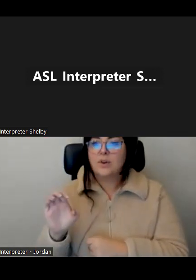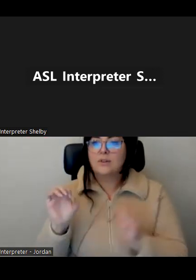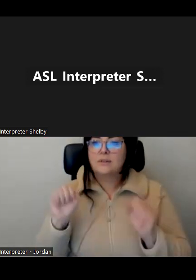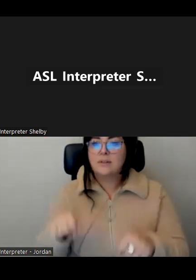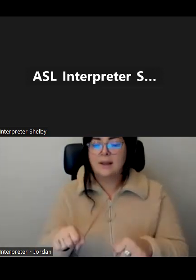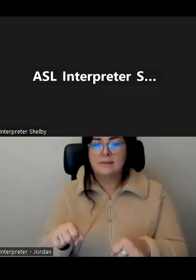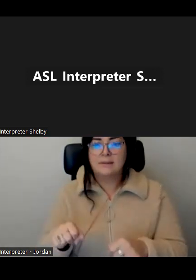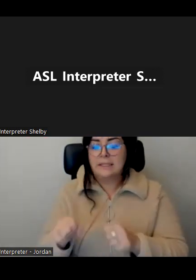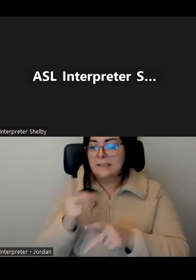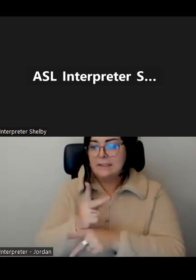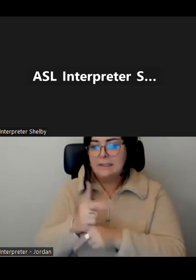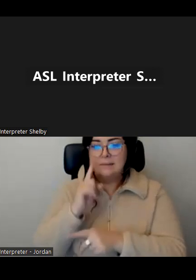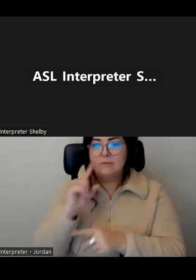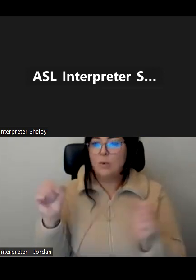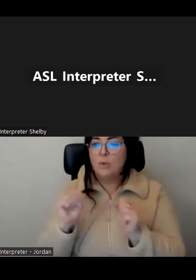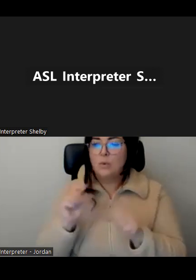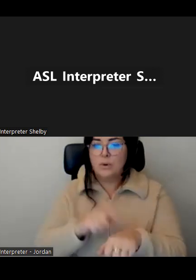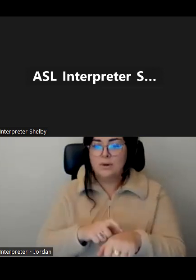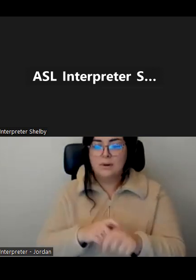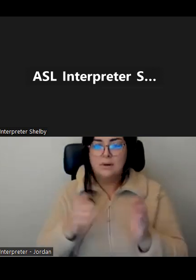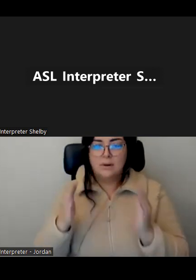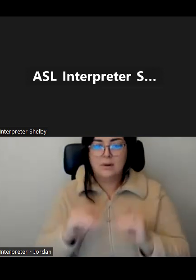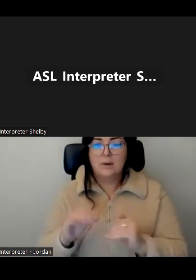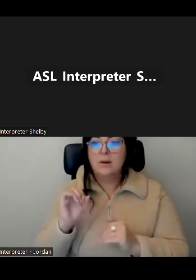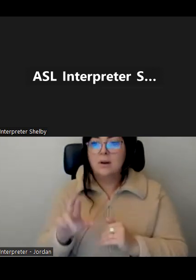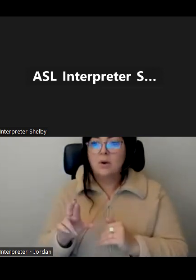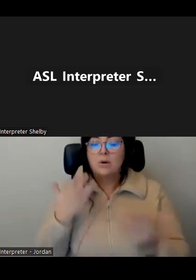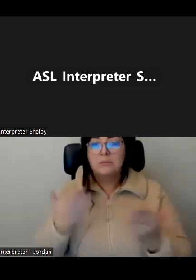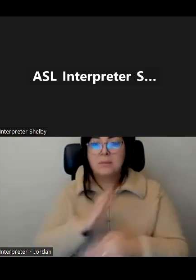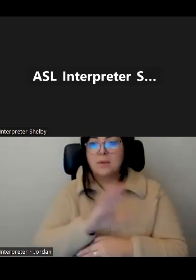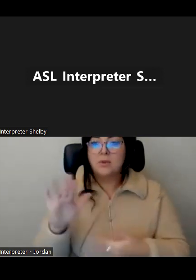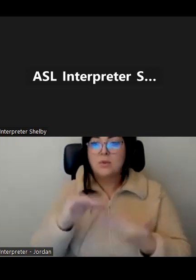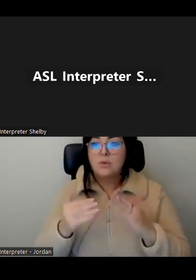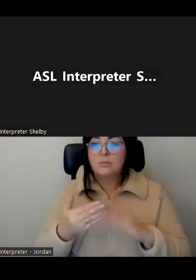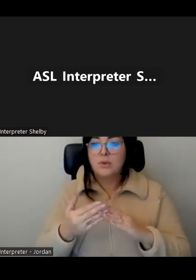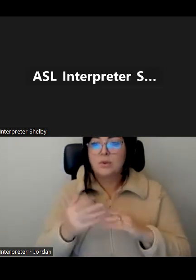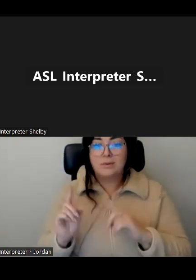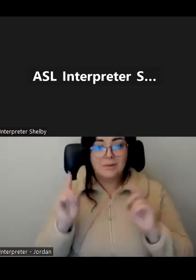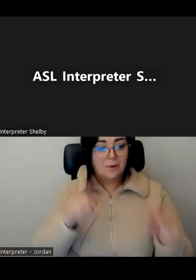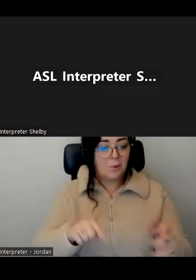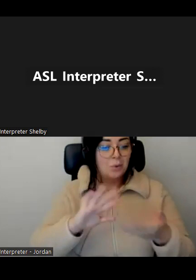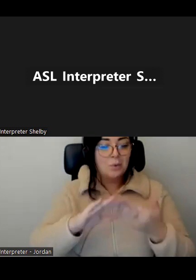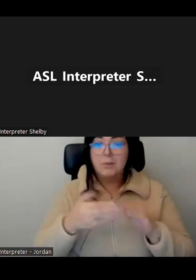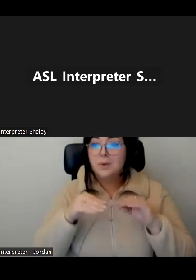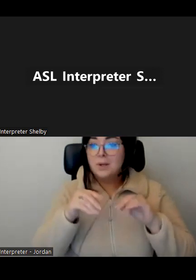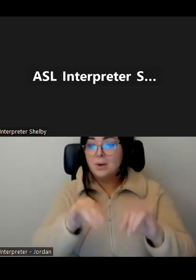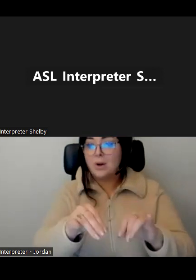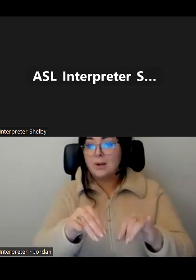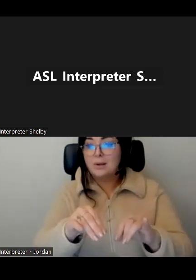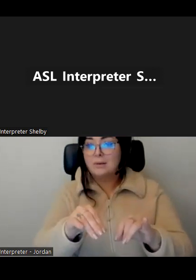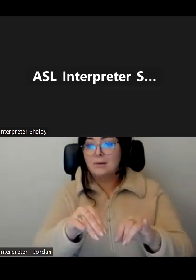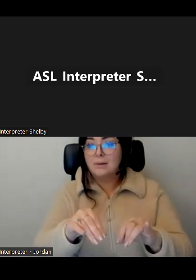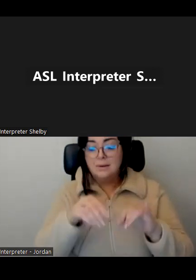during the winter. Or, you may be in a community where you can go to the community garden, plant some